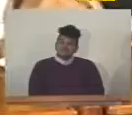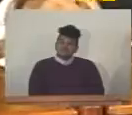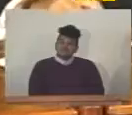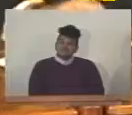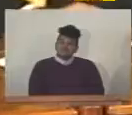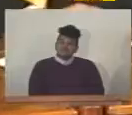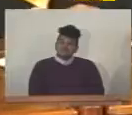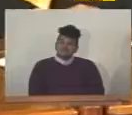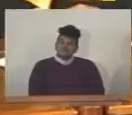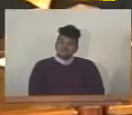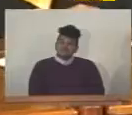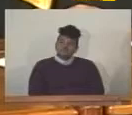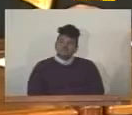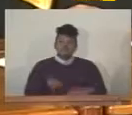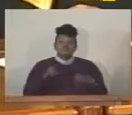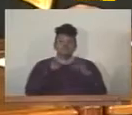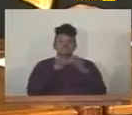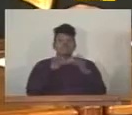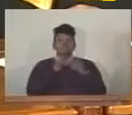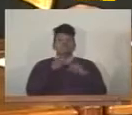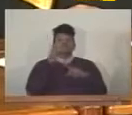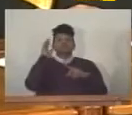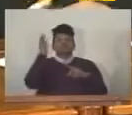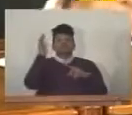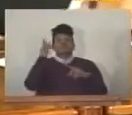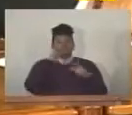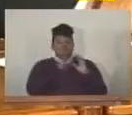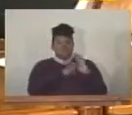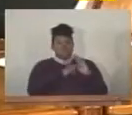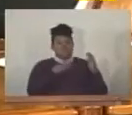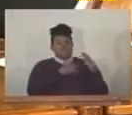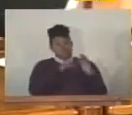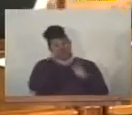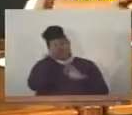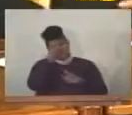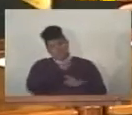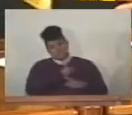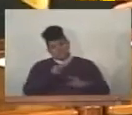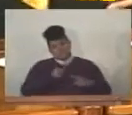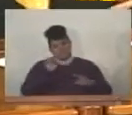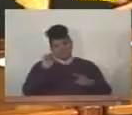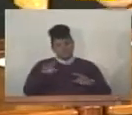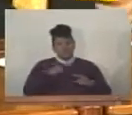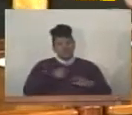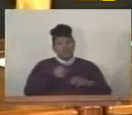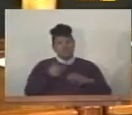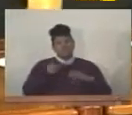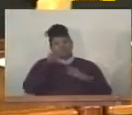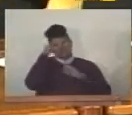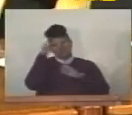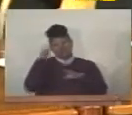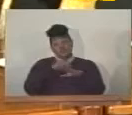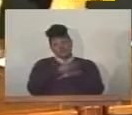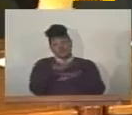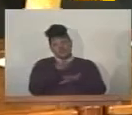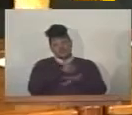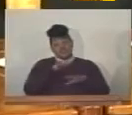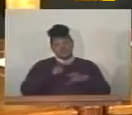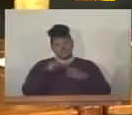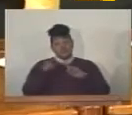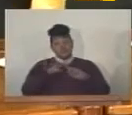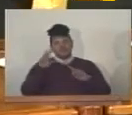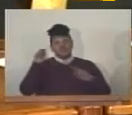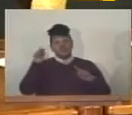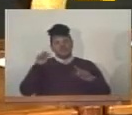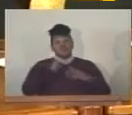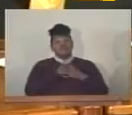The following is a message from the Speaker of the House of Representatives to the Honourable Senate. I have the honour to advise the Honourable Senate that on the 30th day